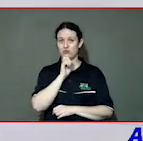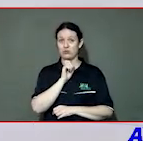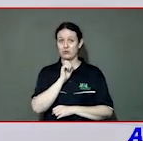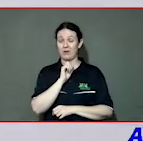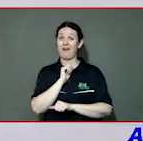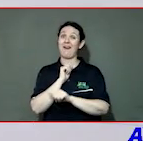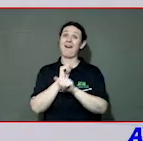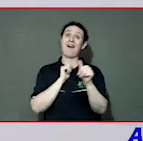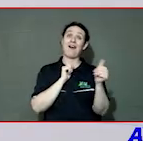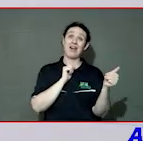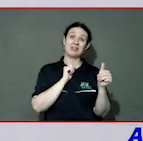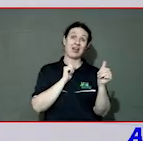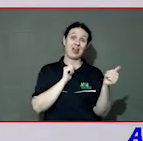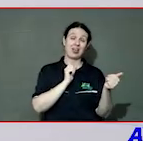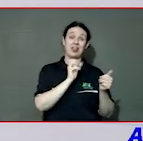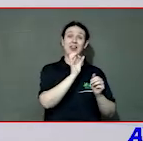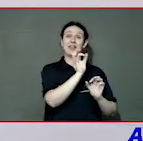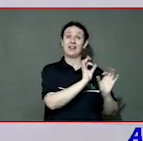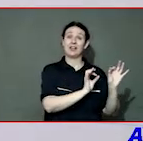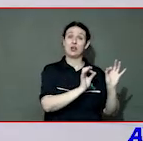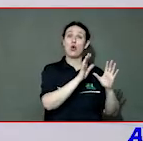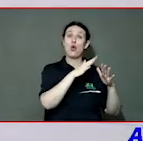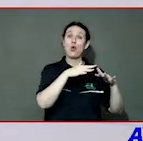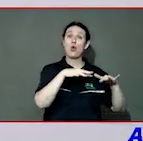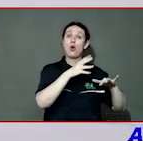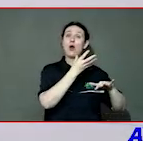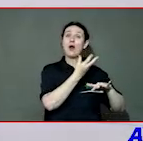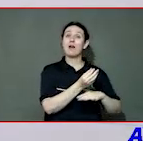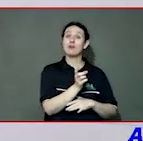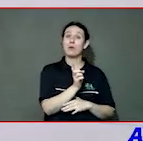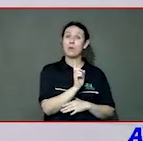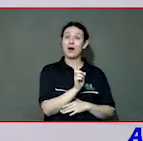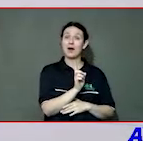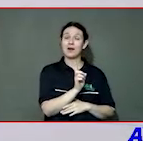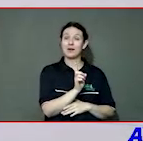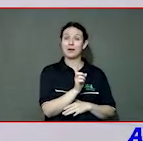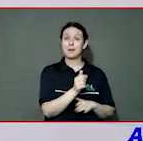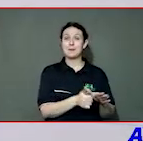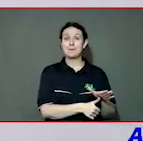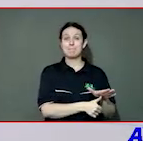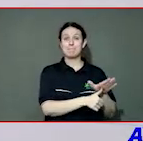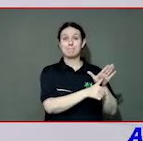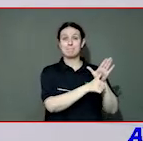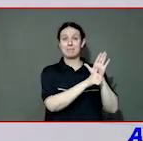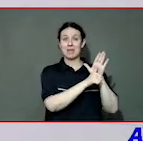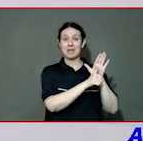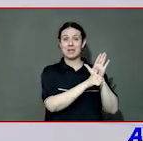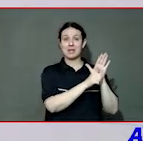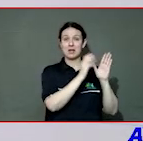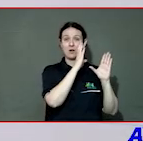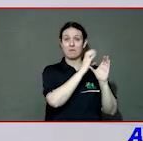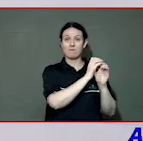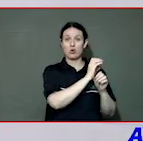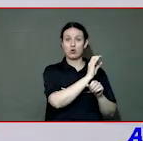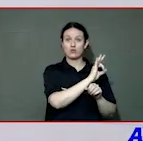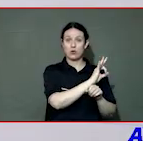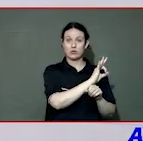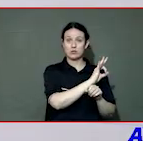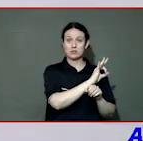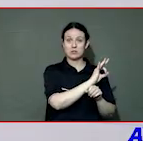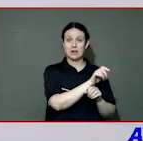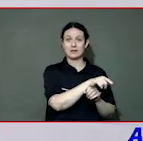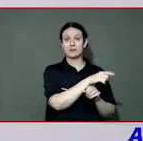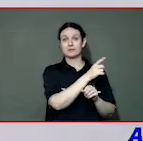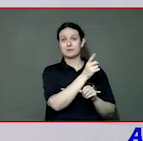other molecules, they have their main focus force and they